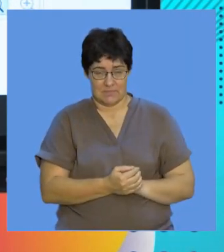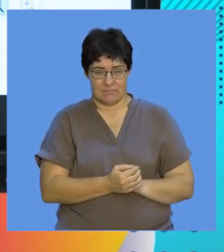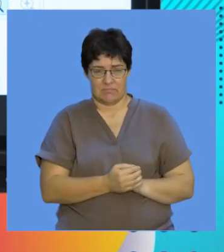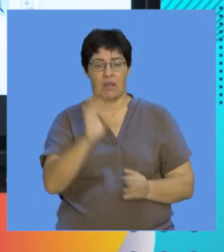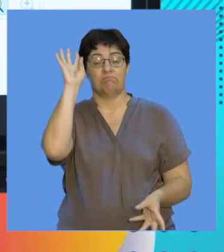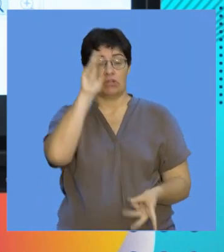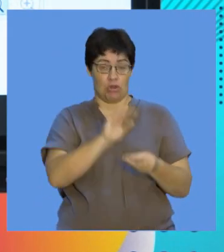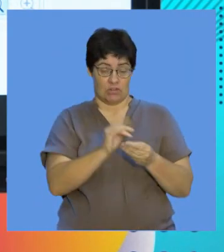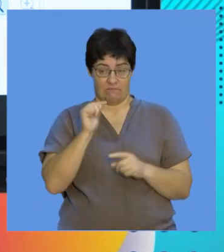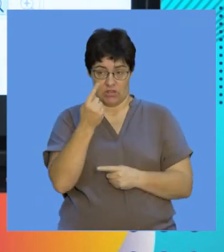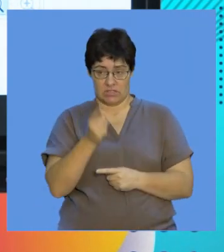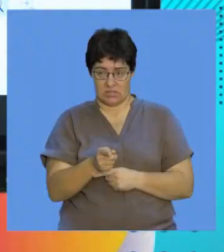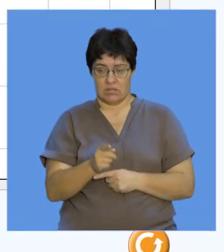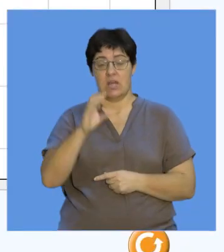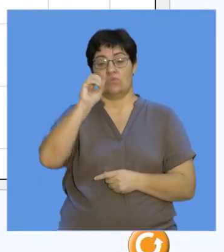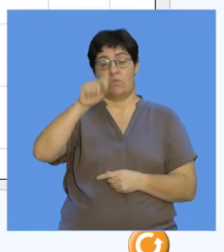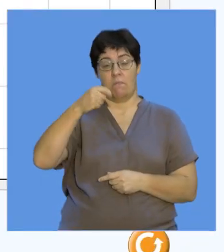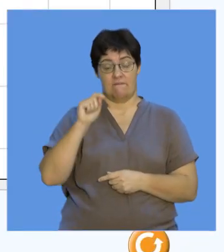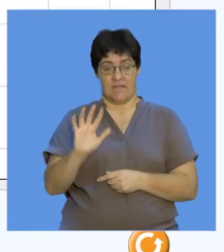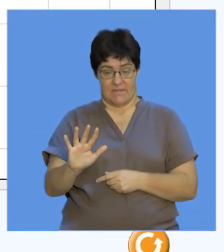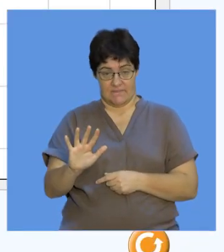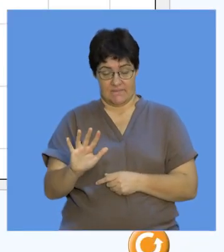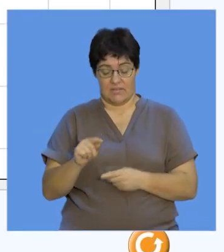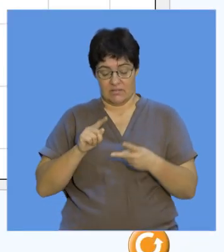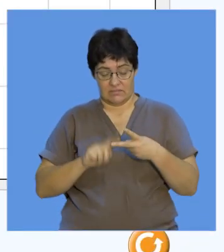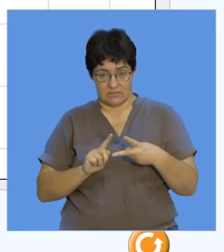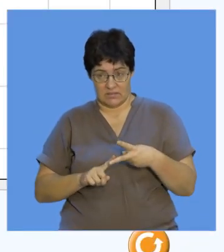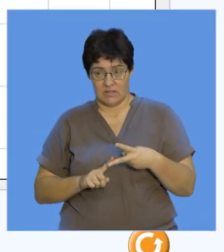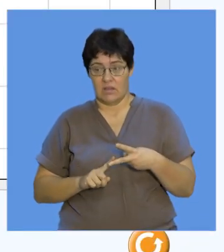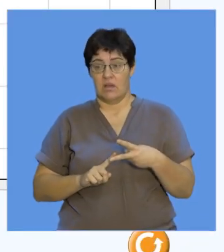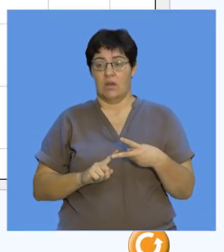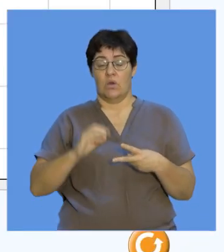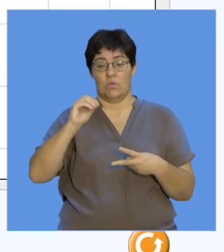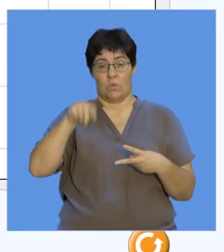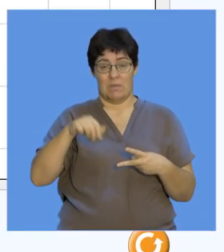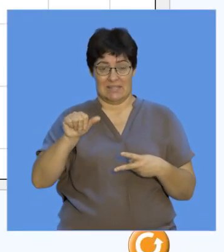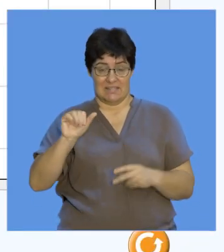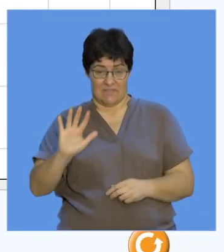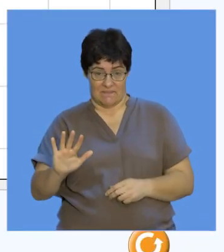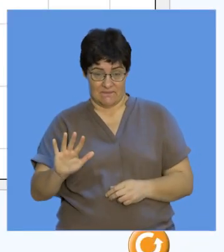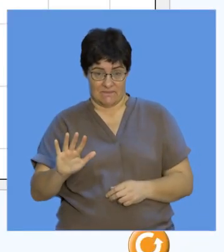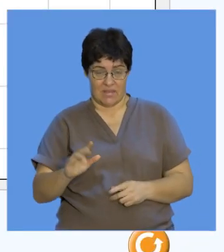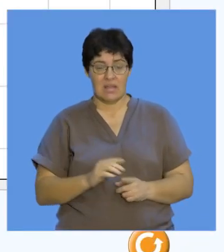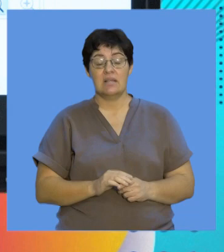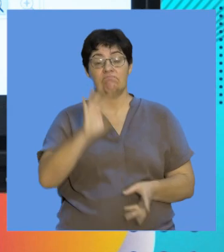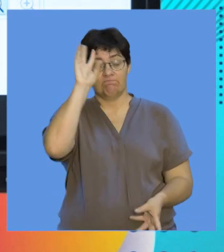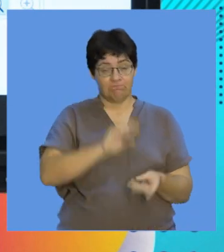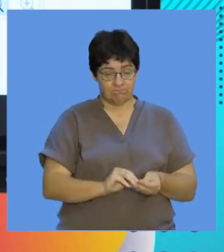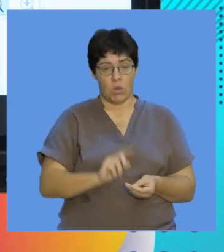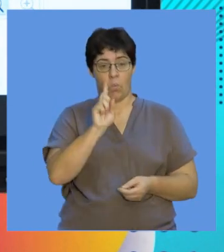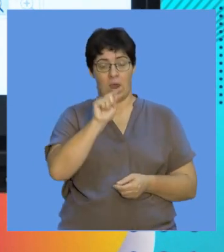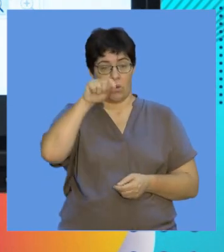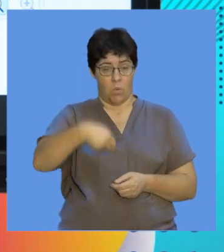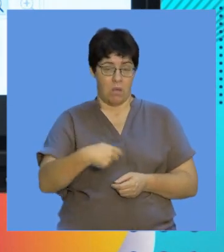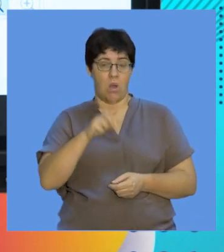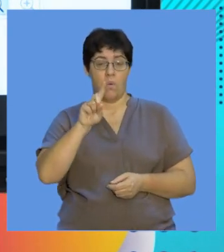total. So we have 0.5 and 0.65. That's 1.15. Okay, I'm